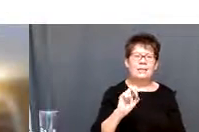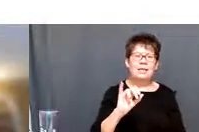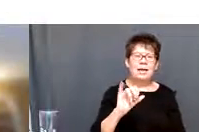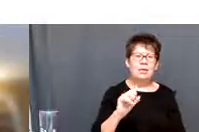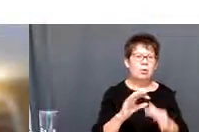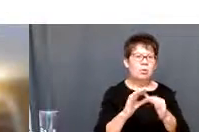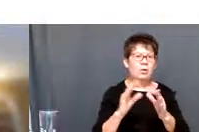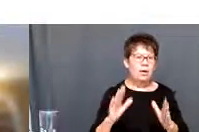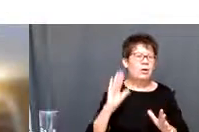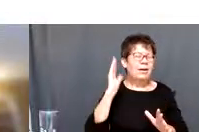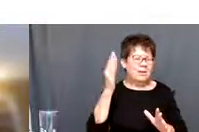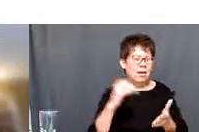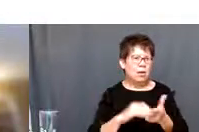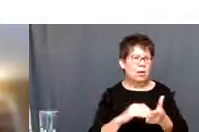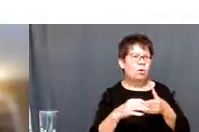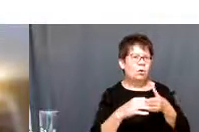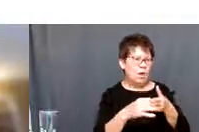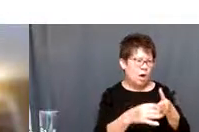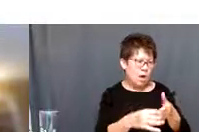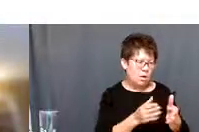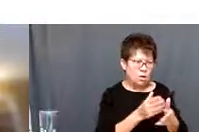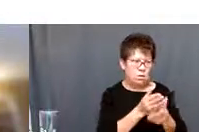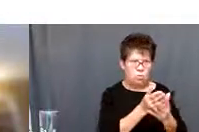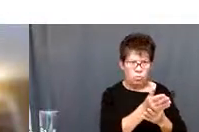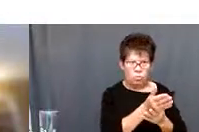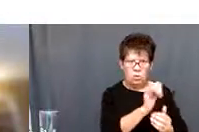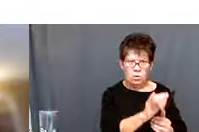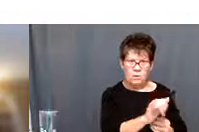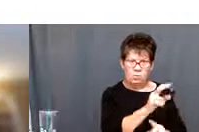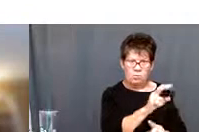guide you through the entire process.